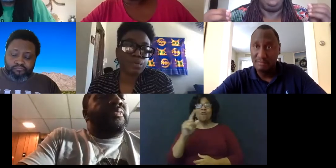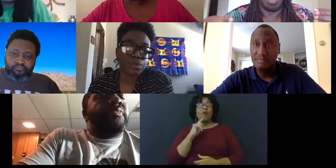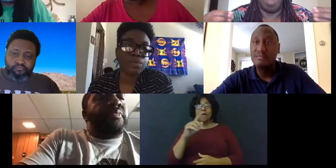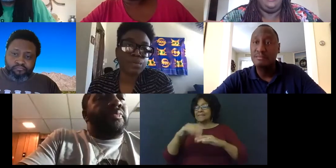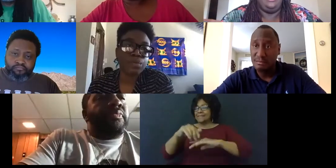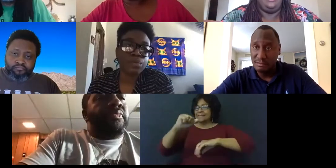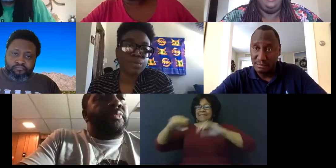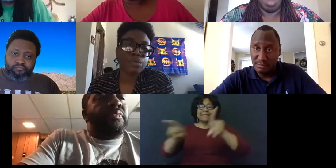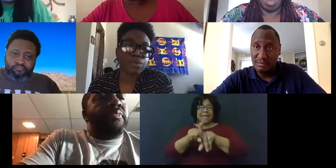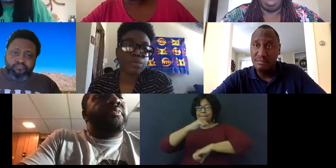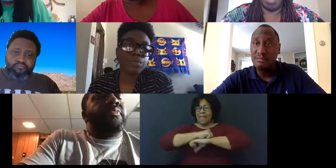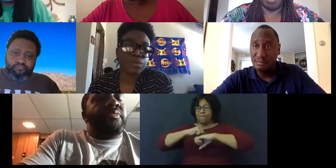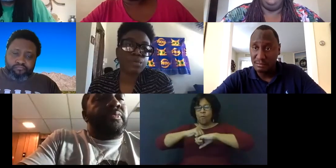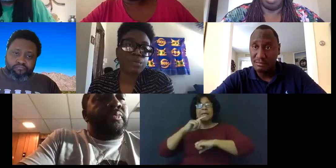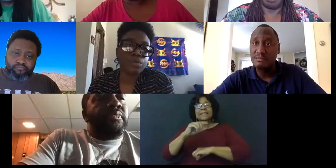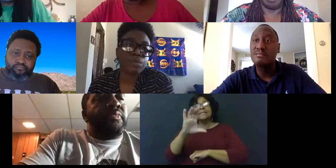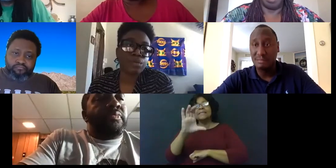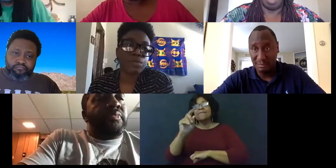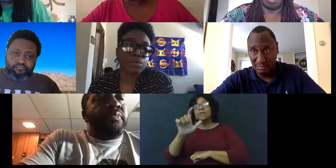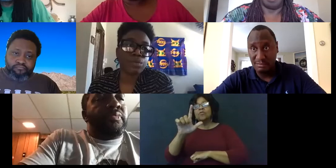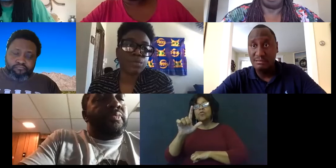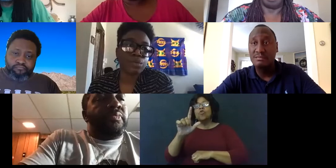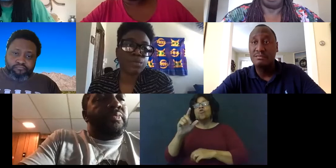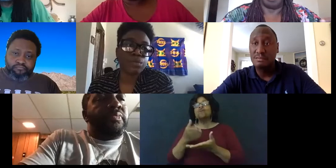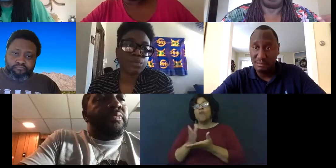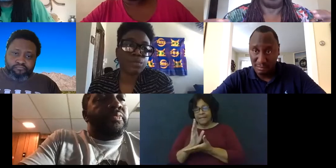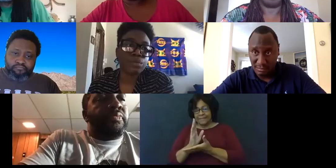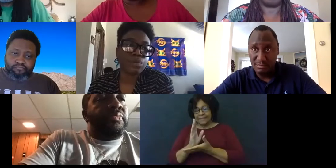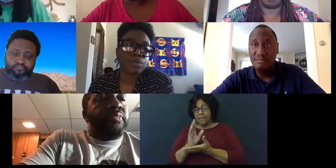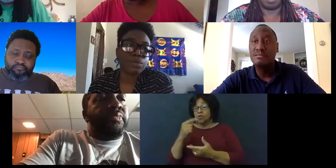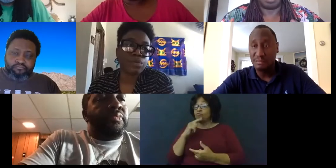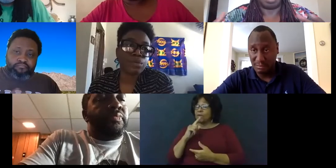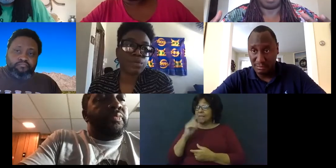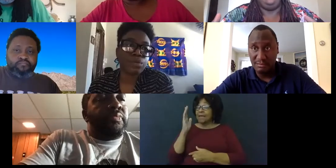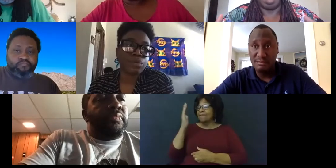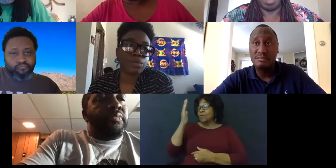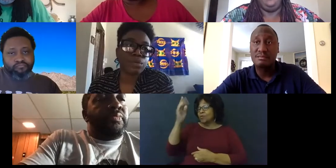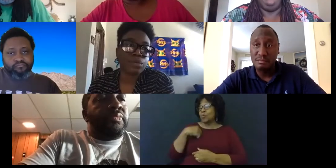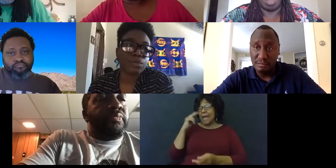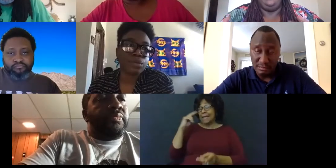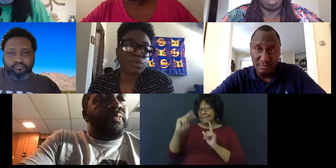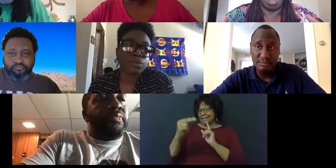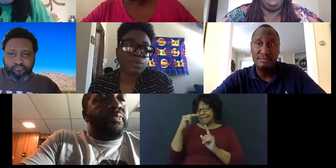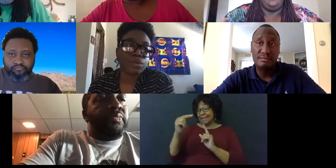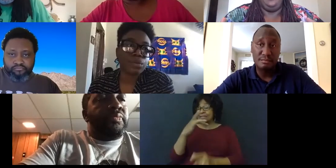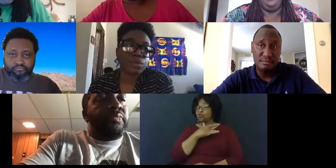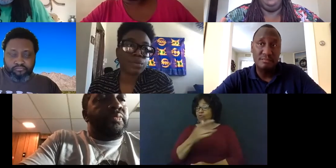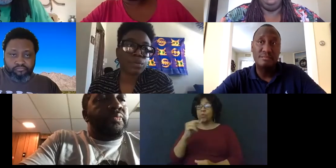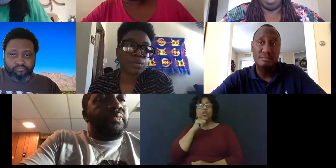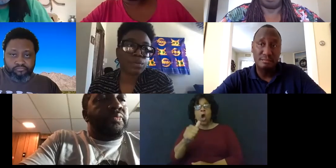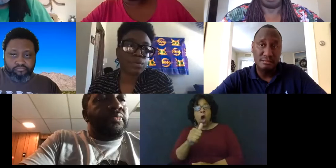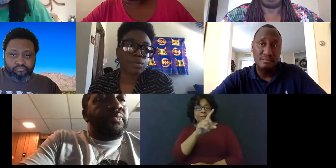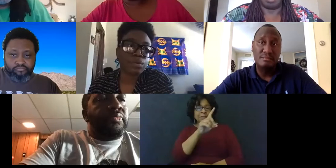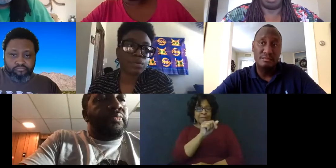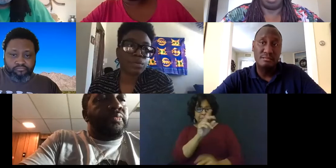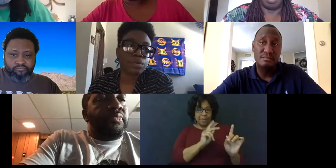is human rights. And so I have, you know, in the future, what I'm seeing right now is a trend in which non-disabled people